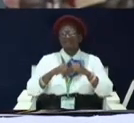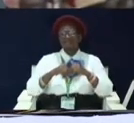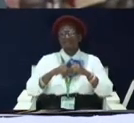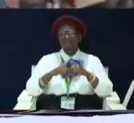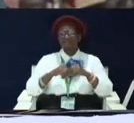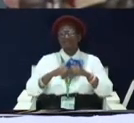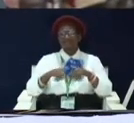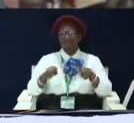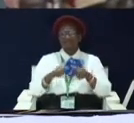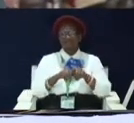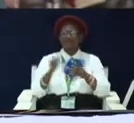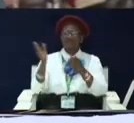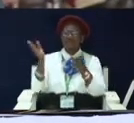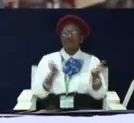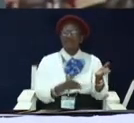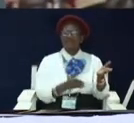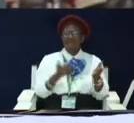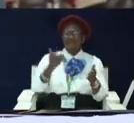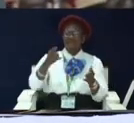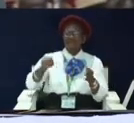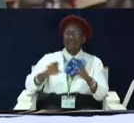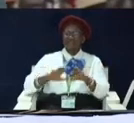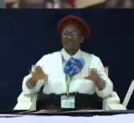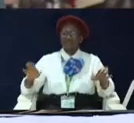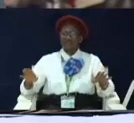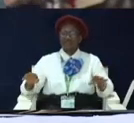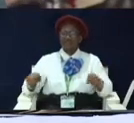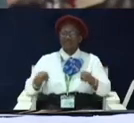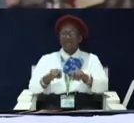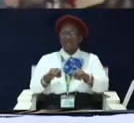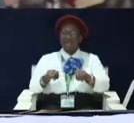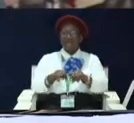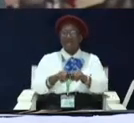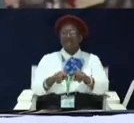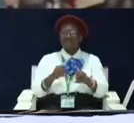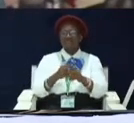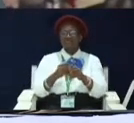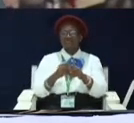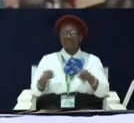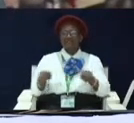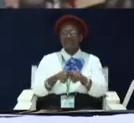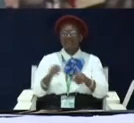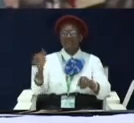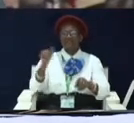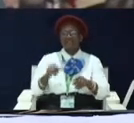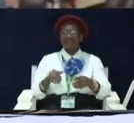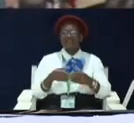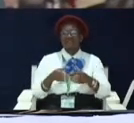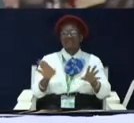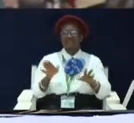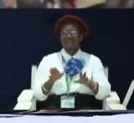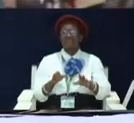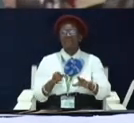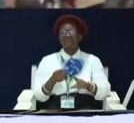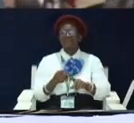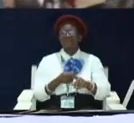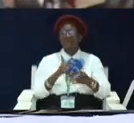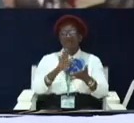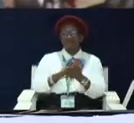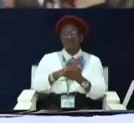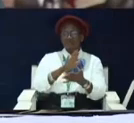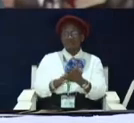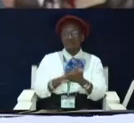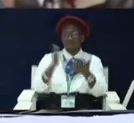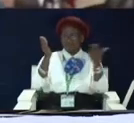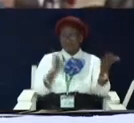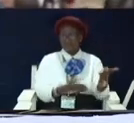So bring the children as soon as they finish from school. Bring them in. They have enough space to play